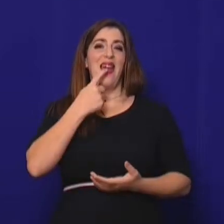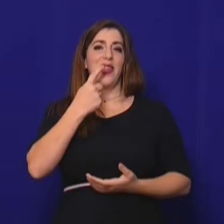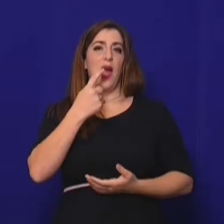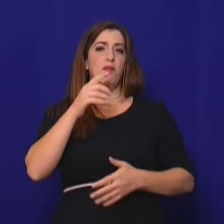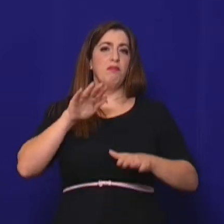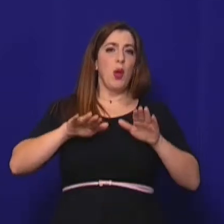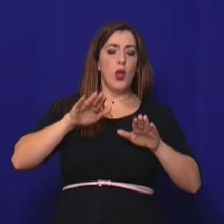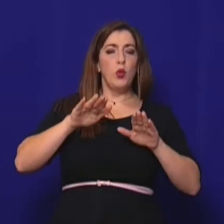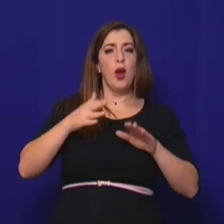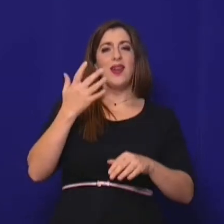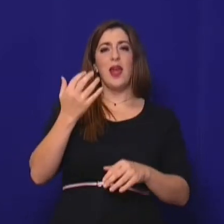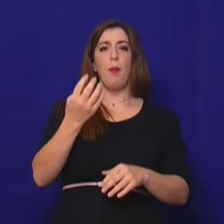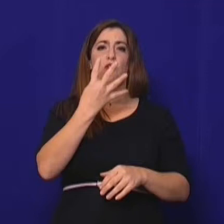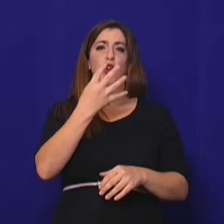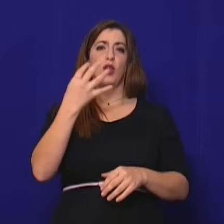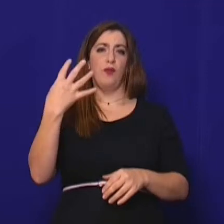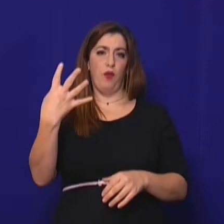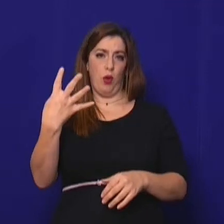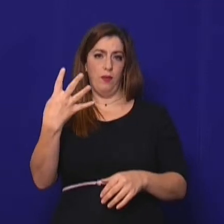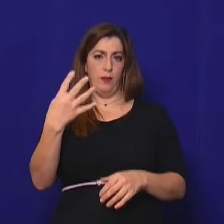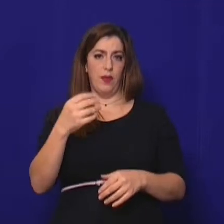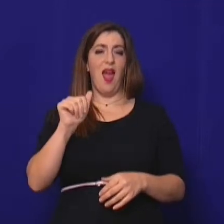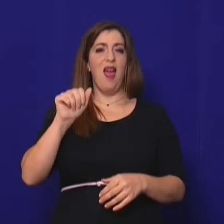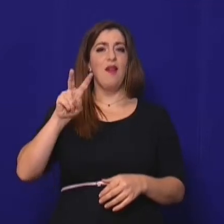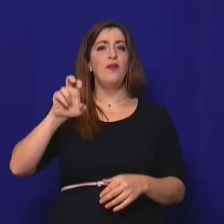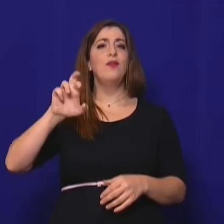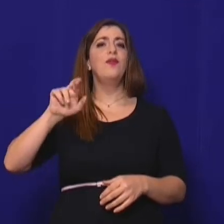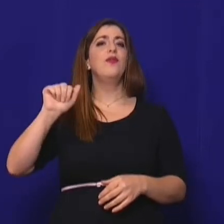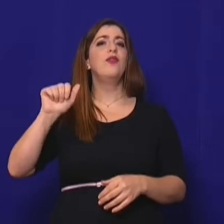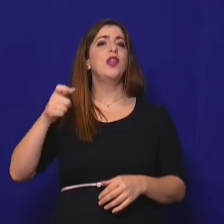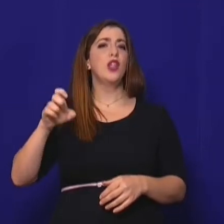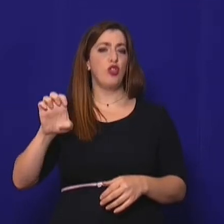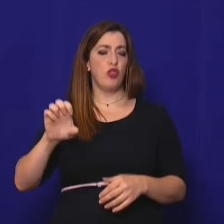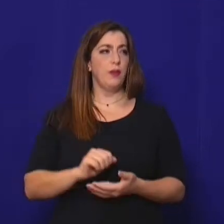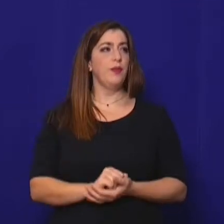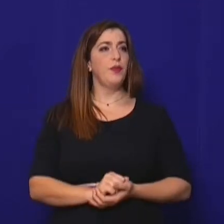hija ta' 44 sena minn dawk il-każijiet li kellna din il-ġimgħa.